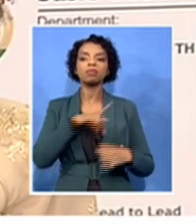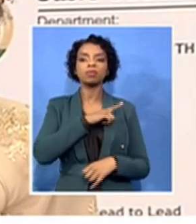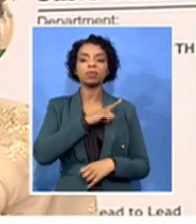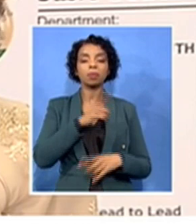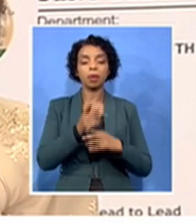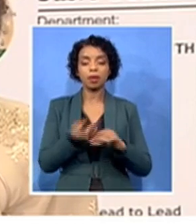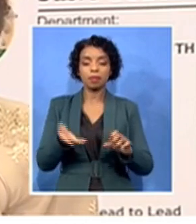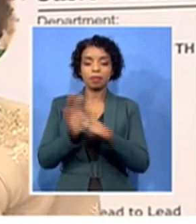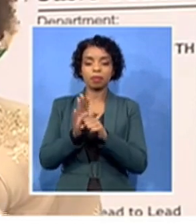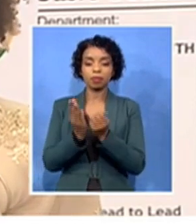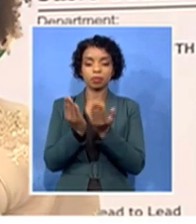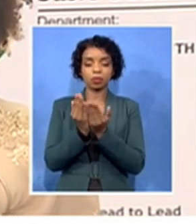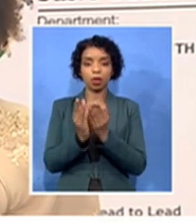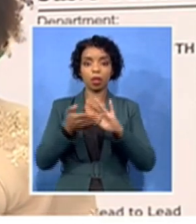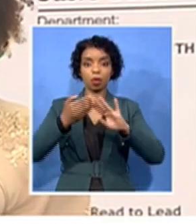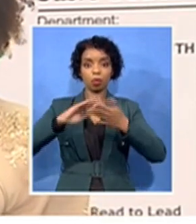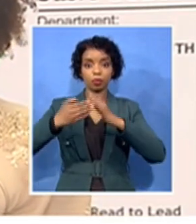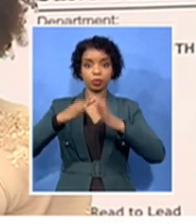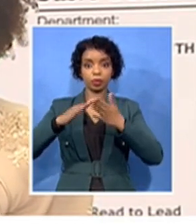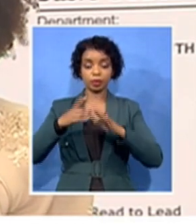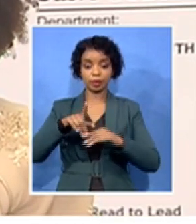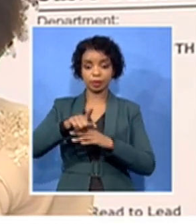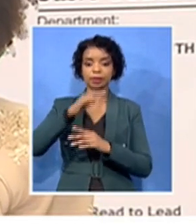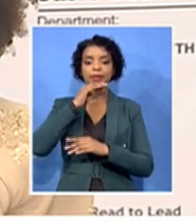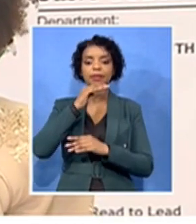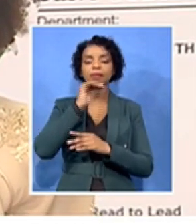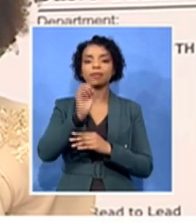teachers, learners, parents, and the admin staff.